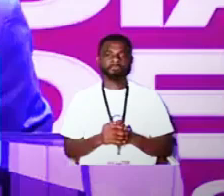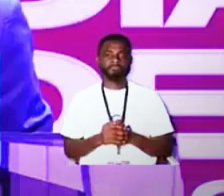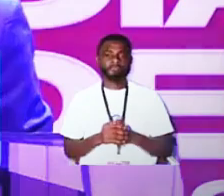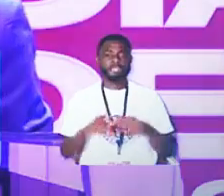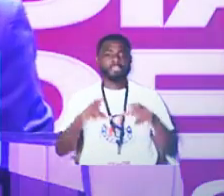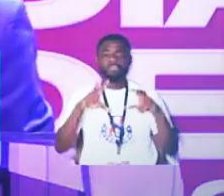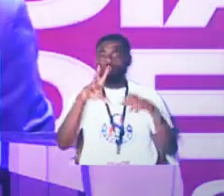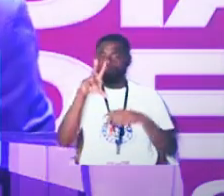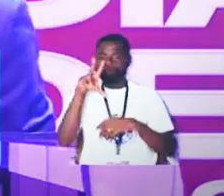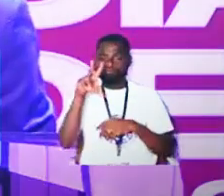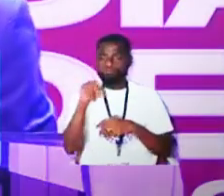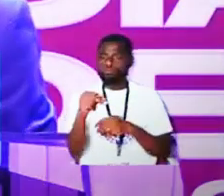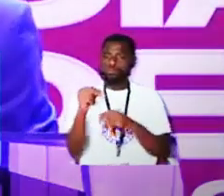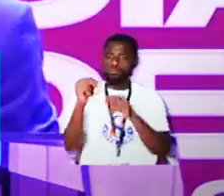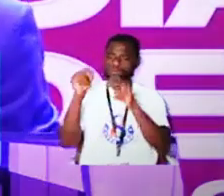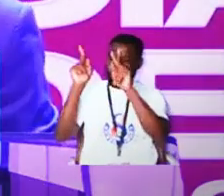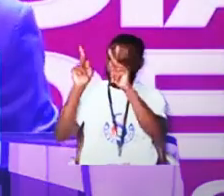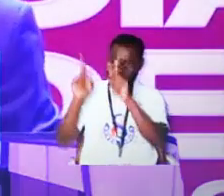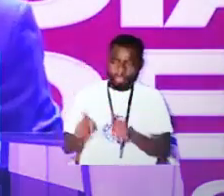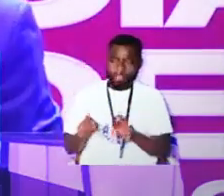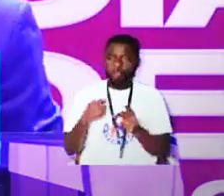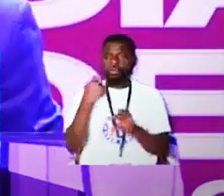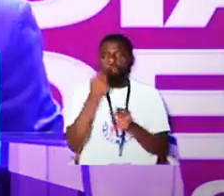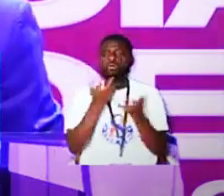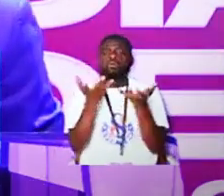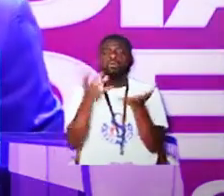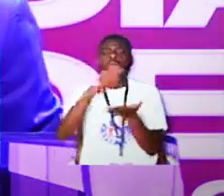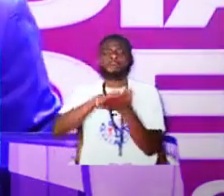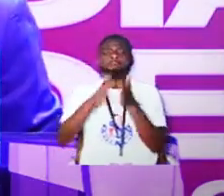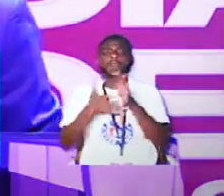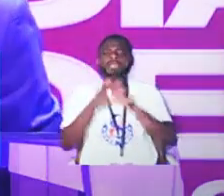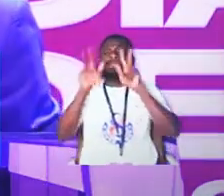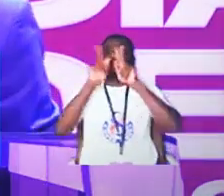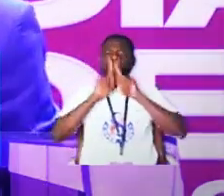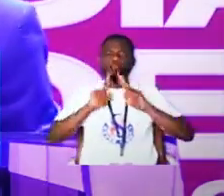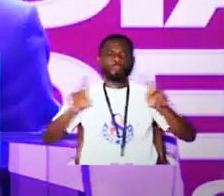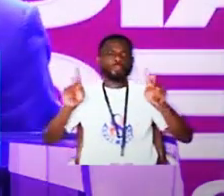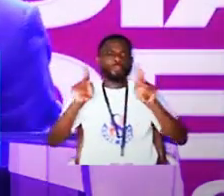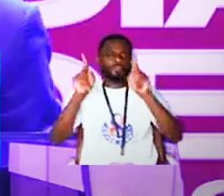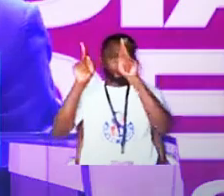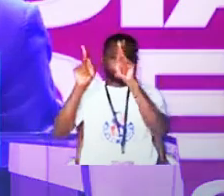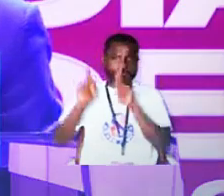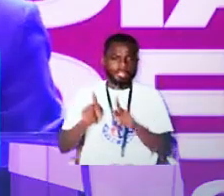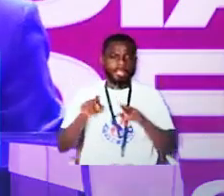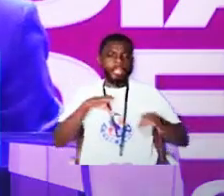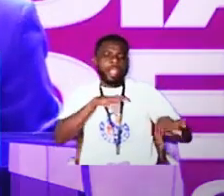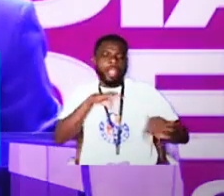No one who wants to be a public figure acts